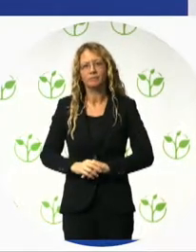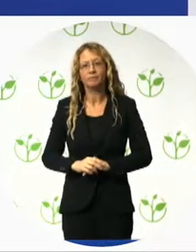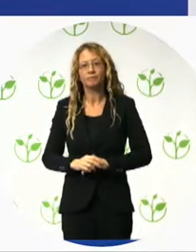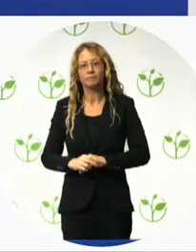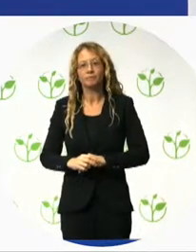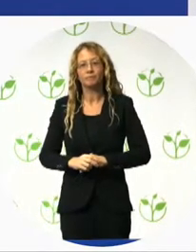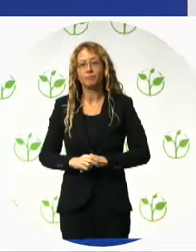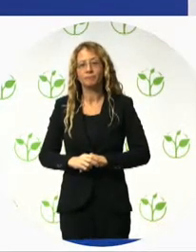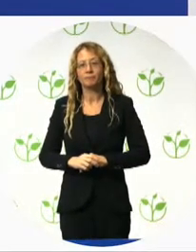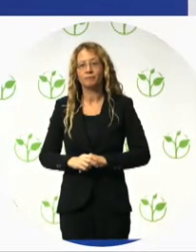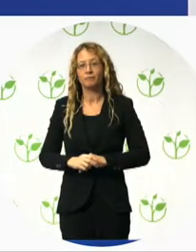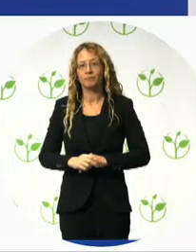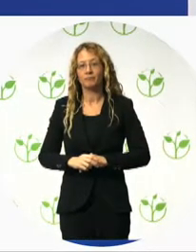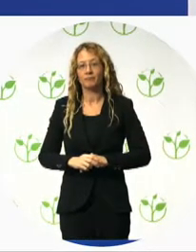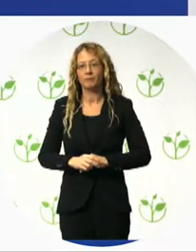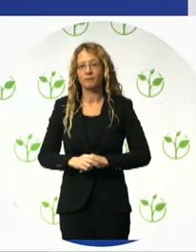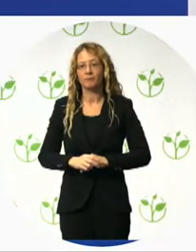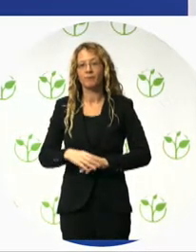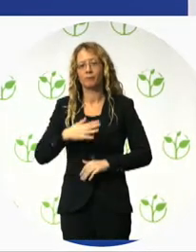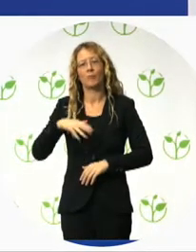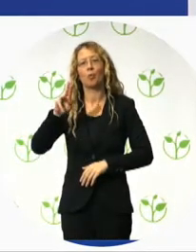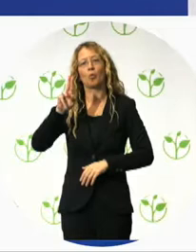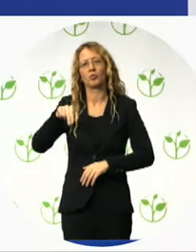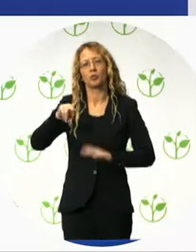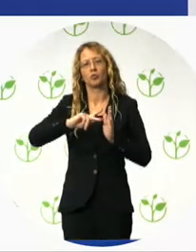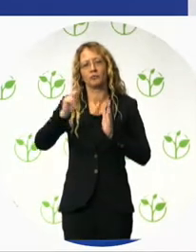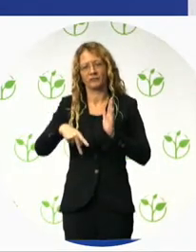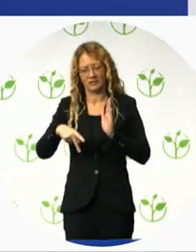stated in the UN Convention for People with Disabilities.